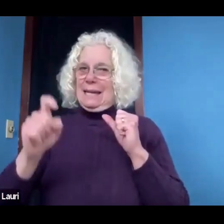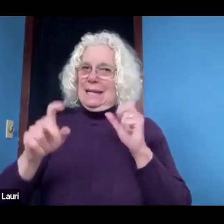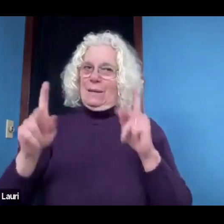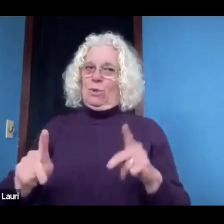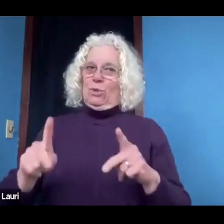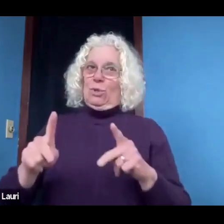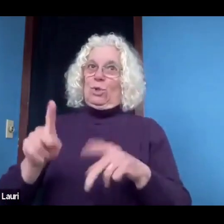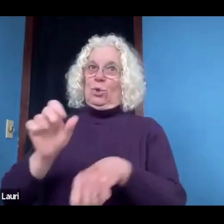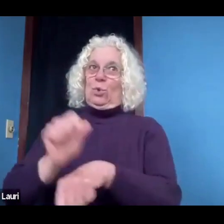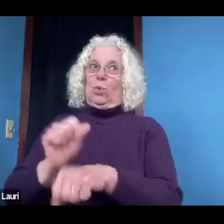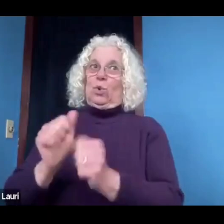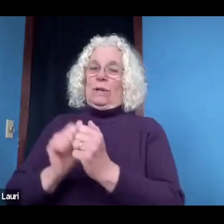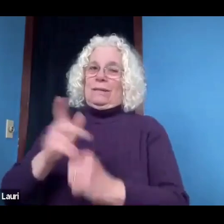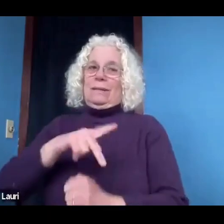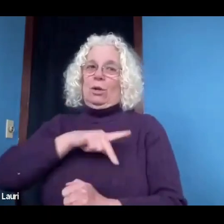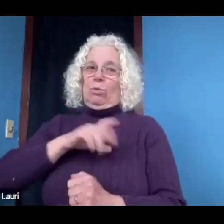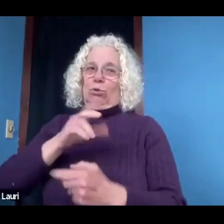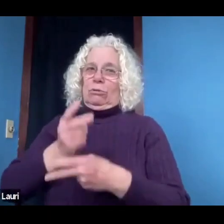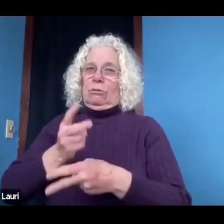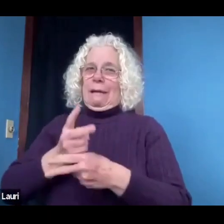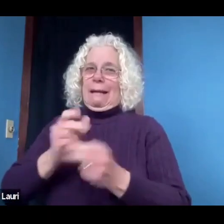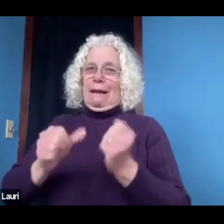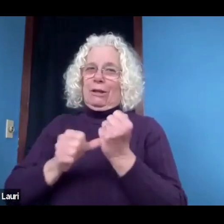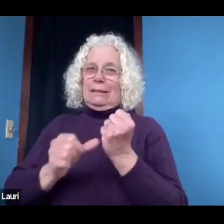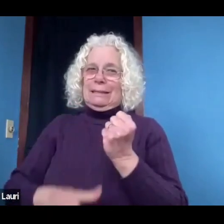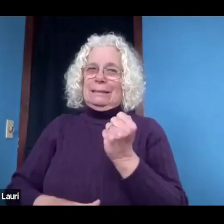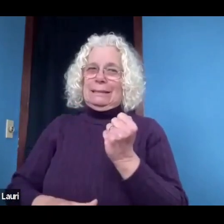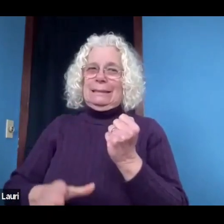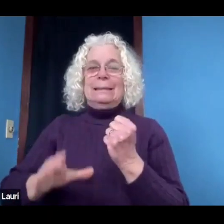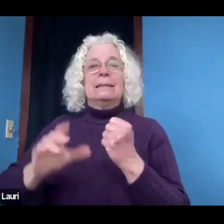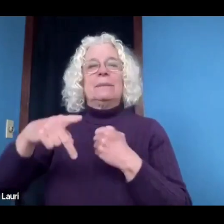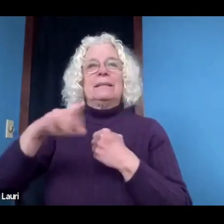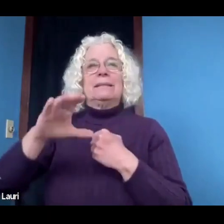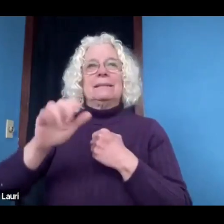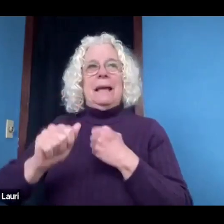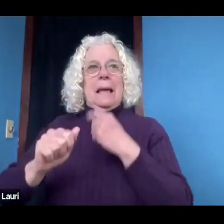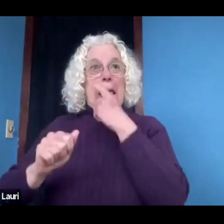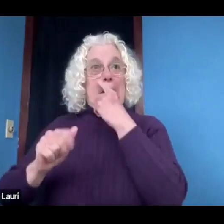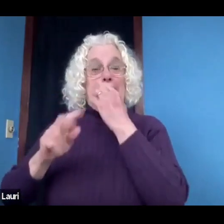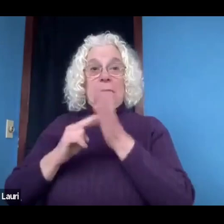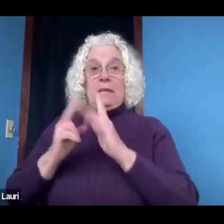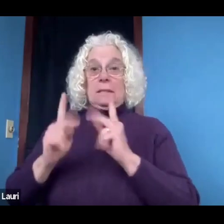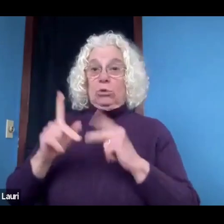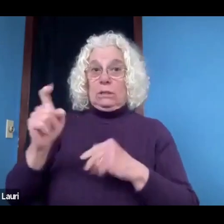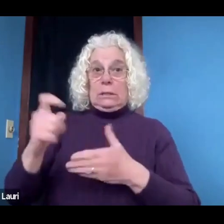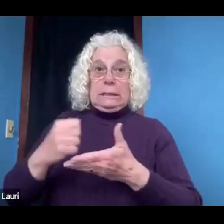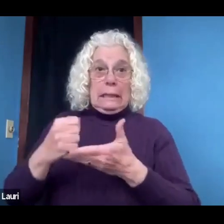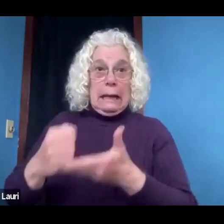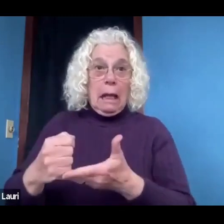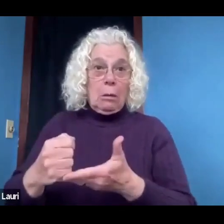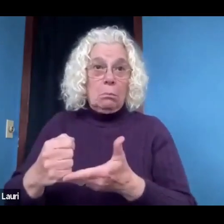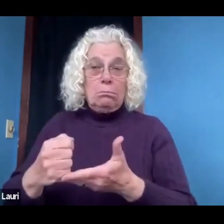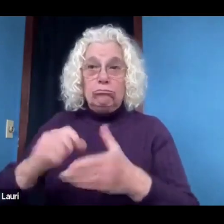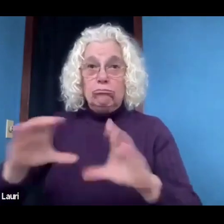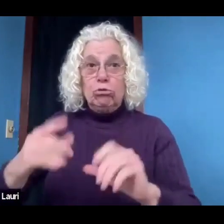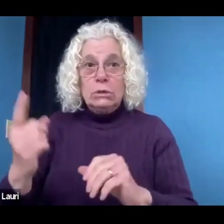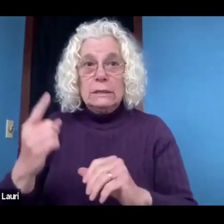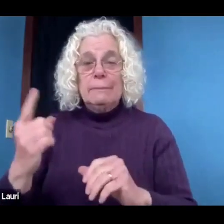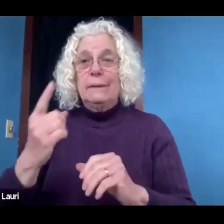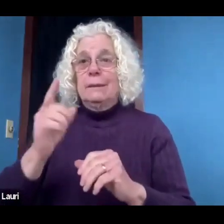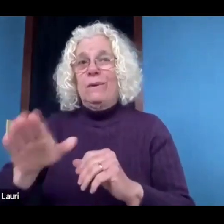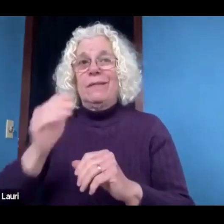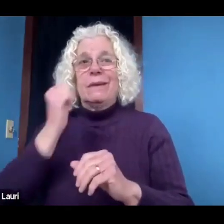to work as a personal care assistant. A personal care assistant provides services to someone who needs some assistance with activities of daily